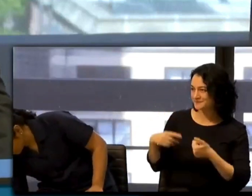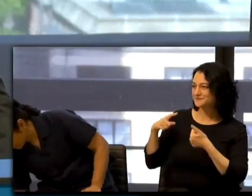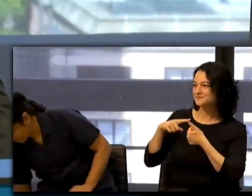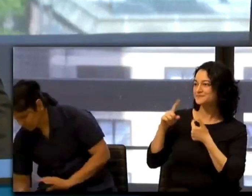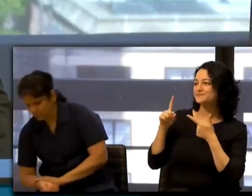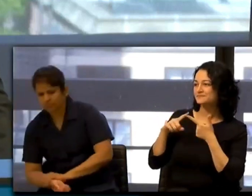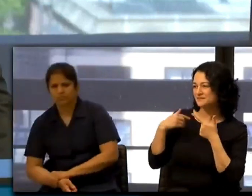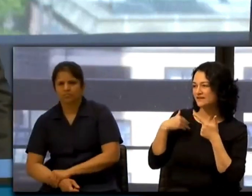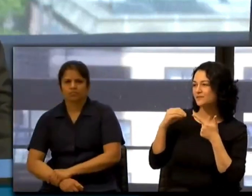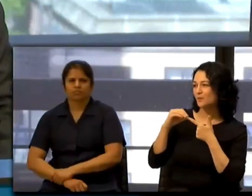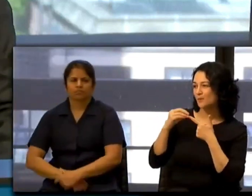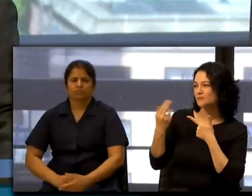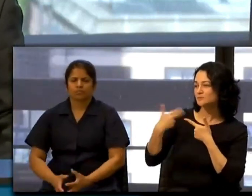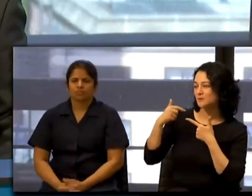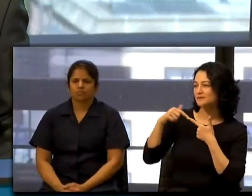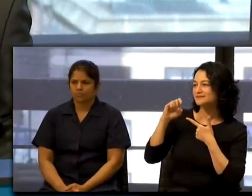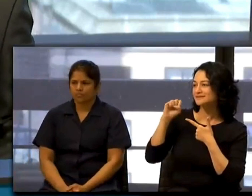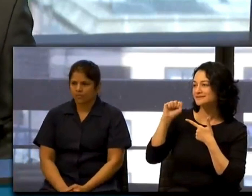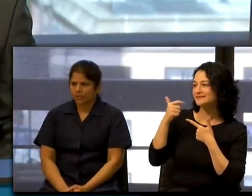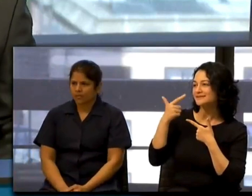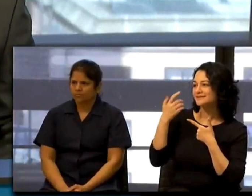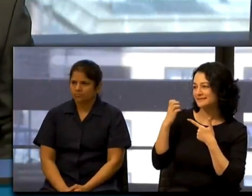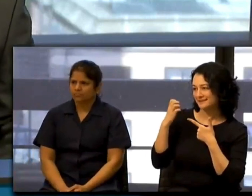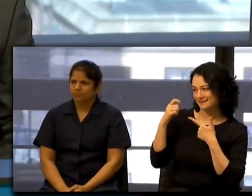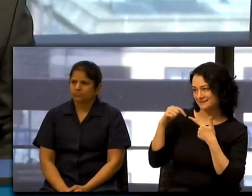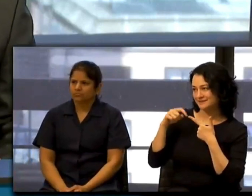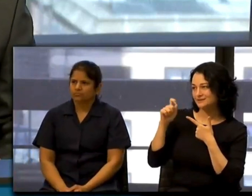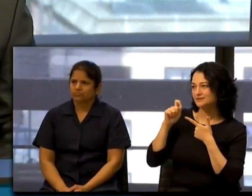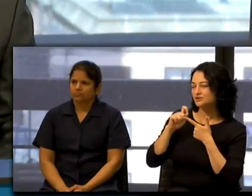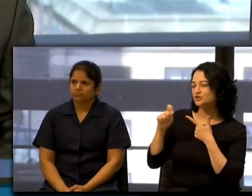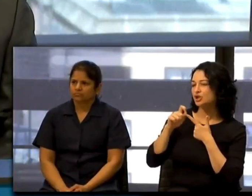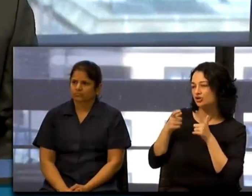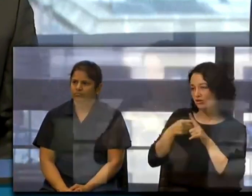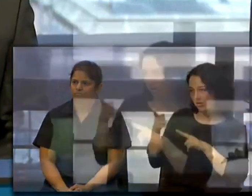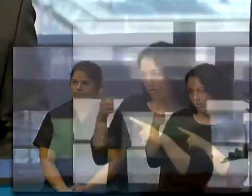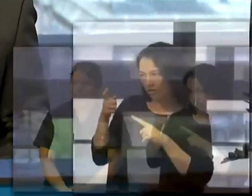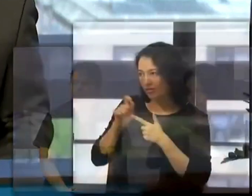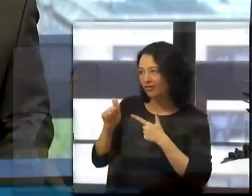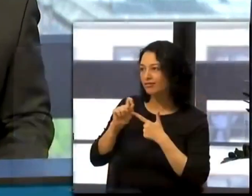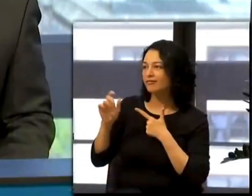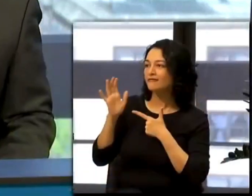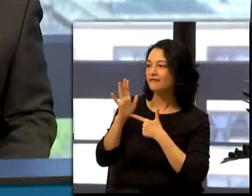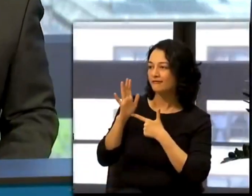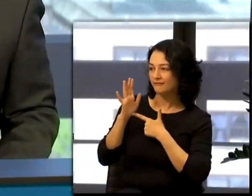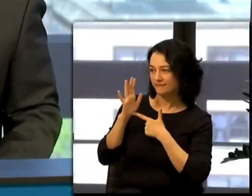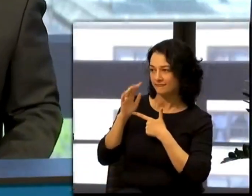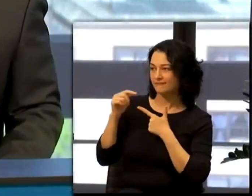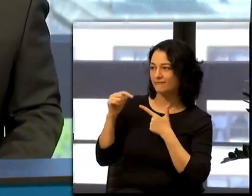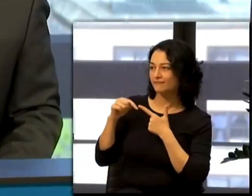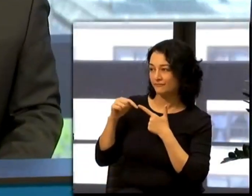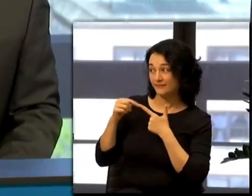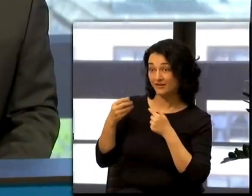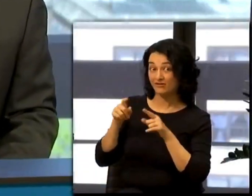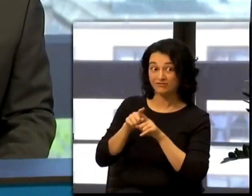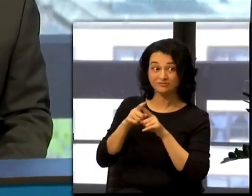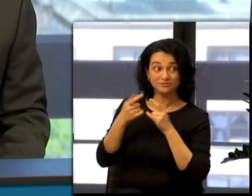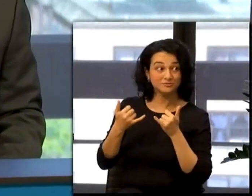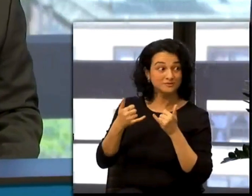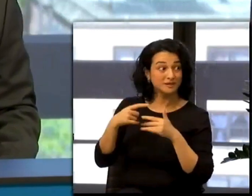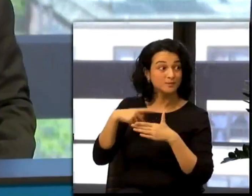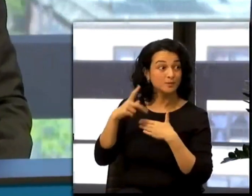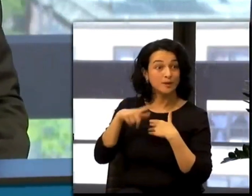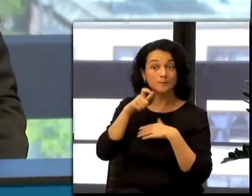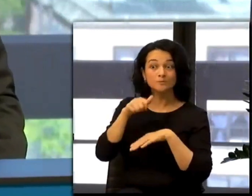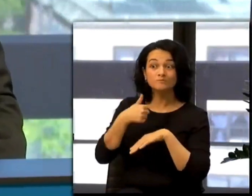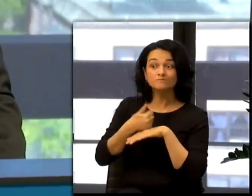both the journal issue and on today's program. There are a group of extraordinary people in this room. I wish